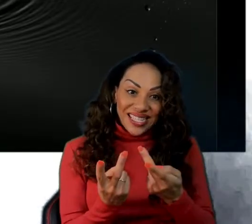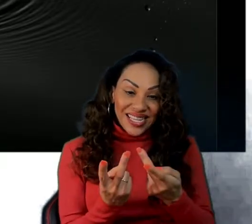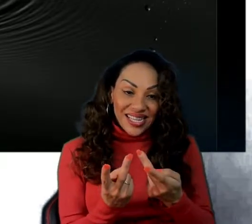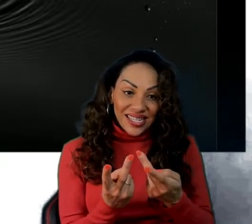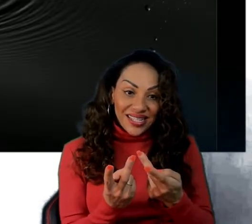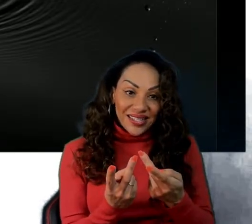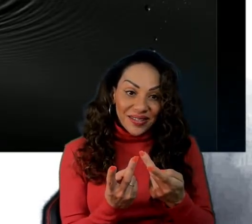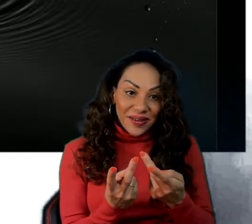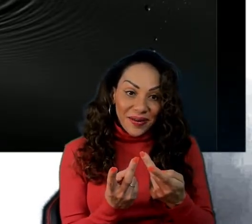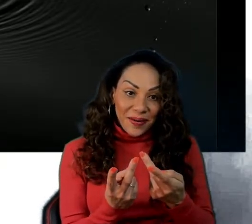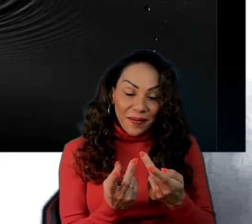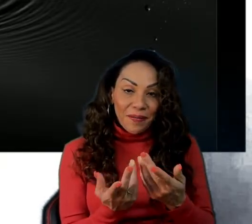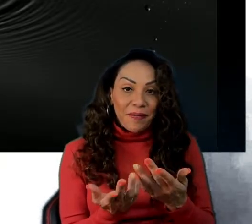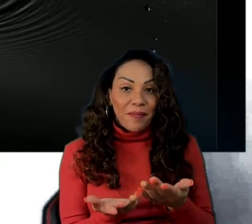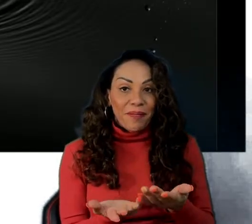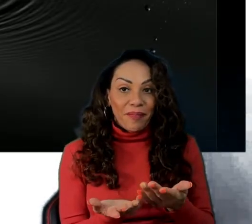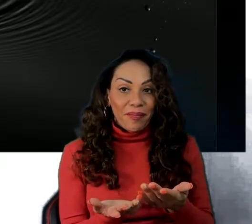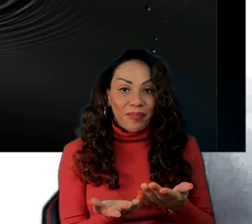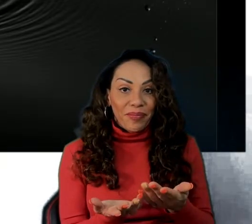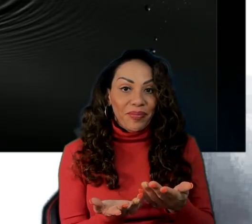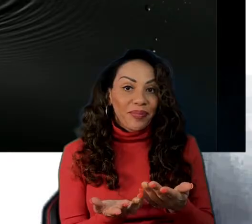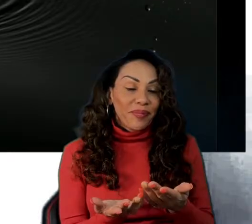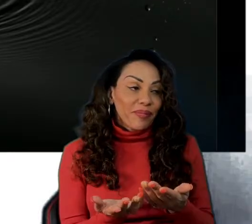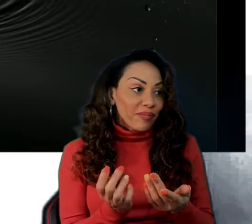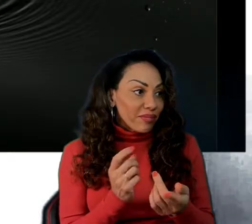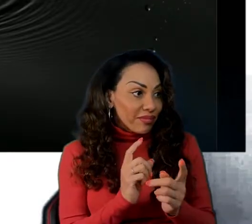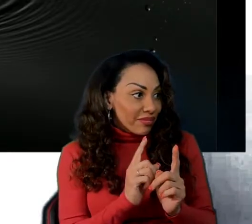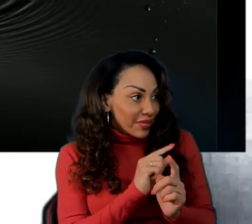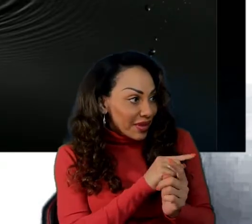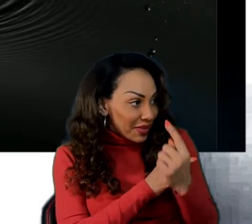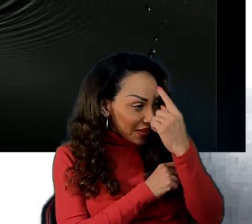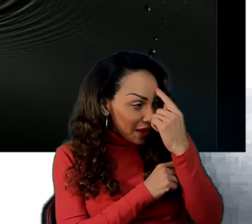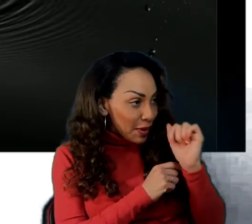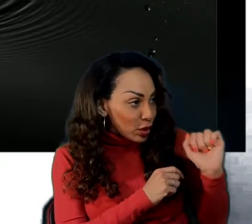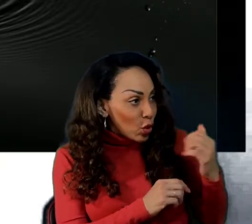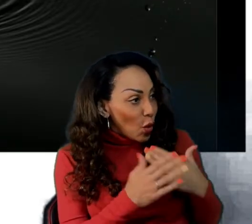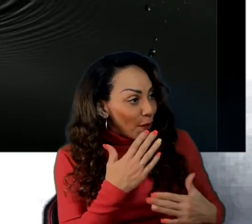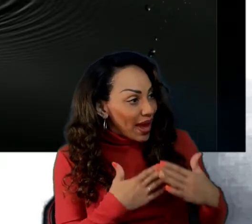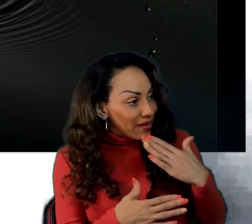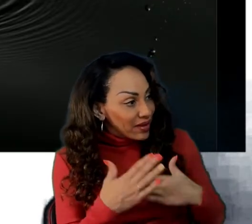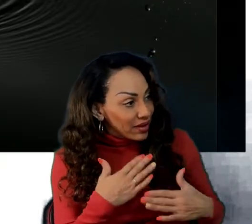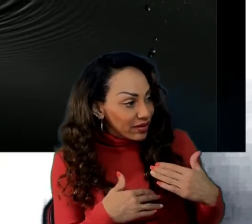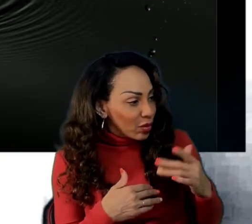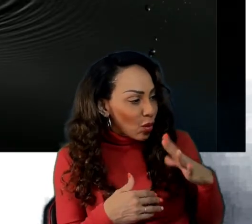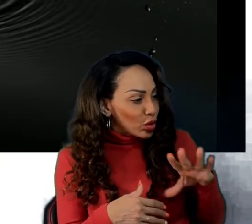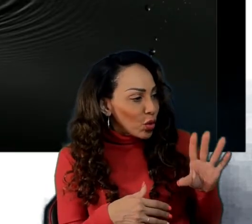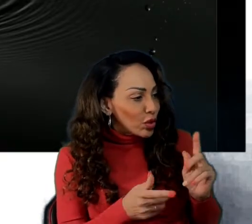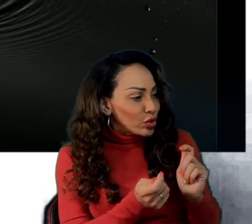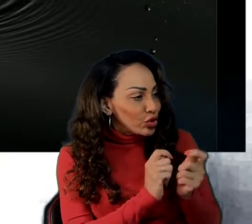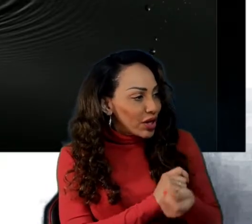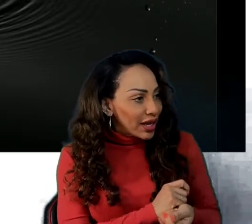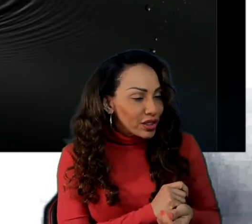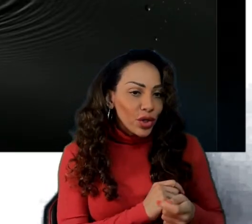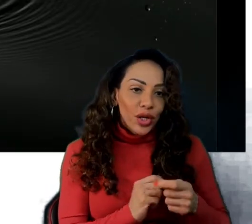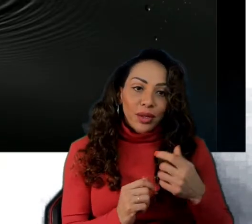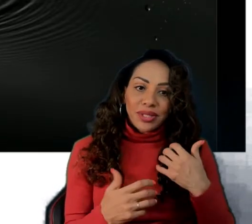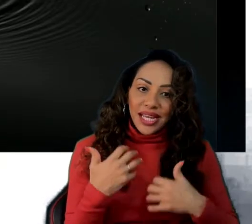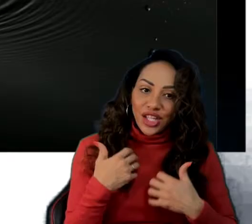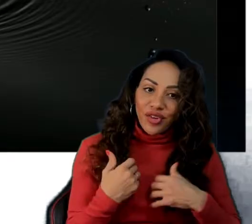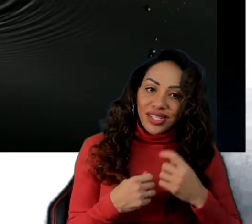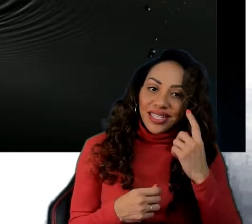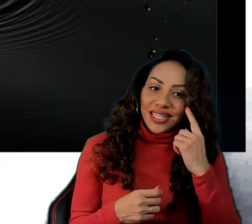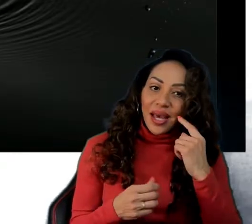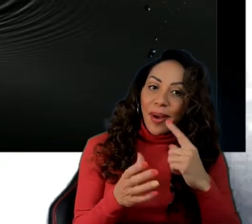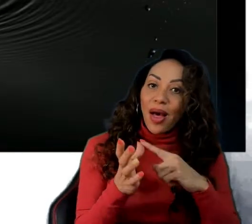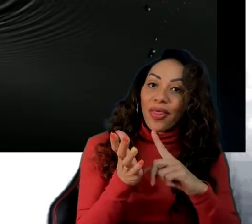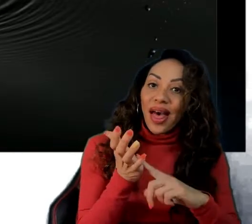outcomes out of this, or behaviours, and also the agency of the algae. That was a really interesting part of it, and it was kind of